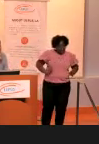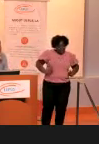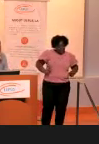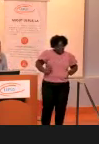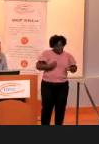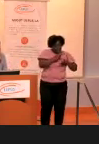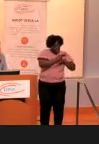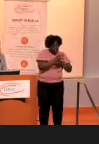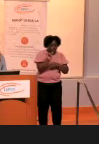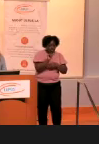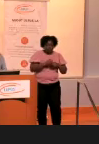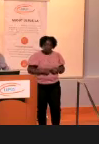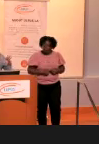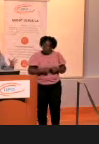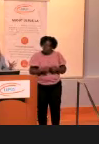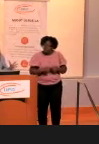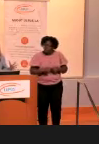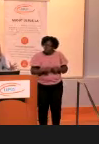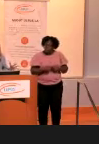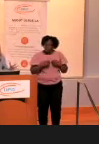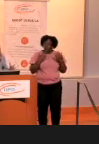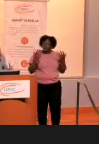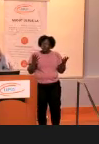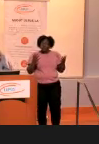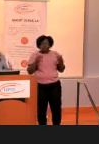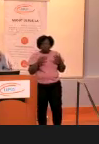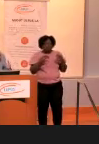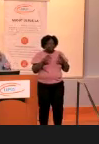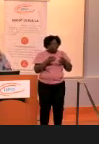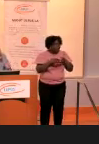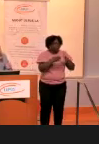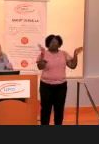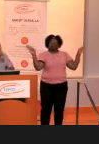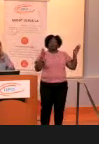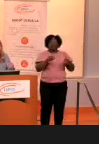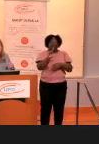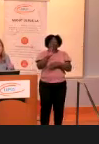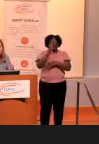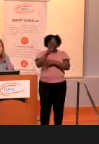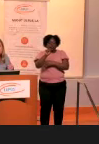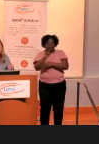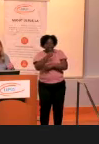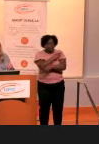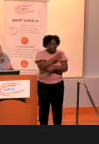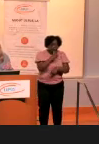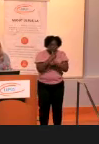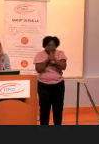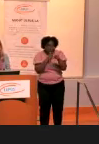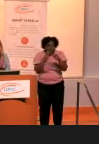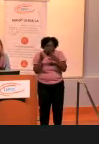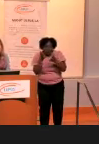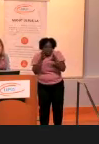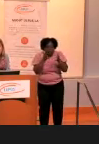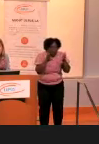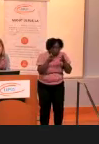Some of the factors when you look at big groups of lupus patients, if you're trying to figure out who do I need to worry about more, who's got